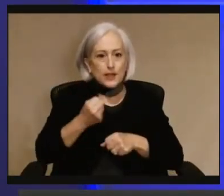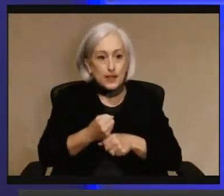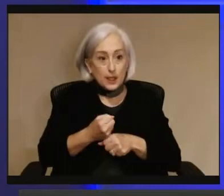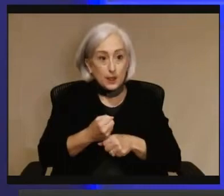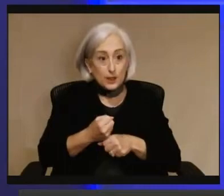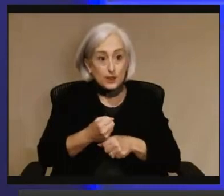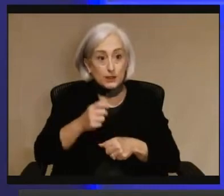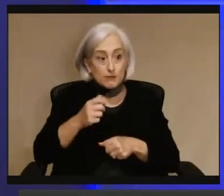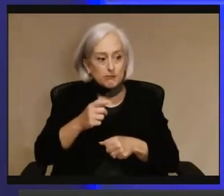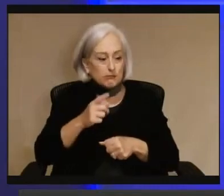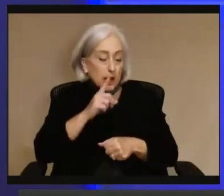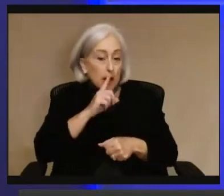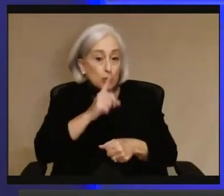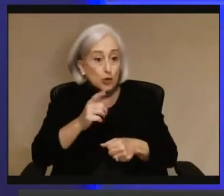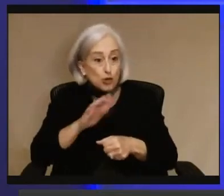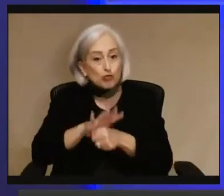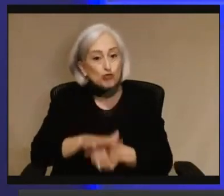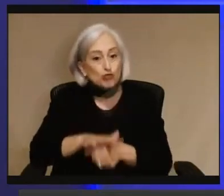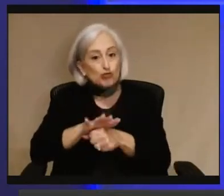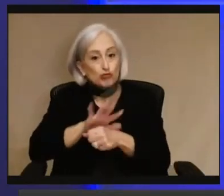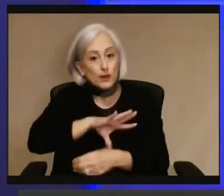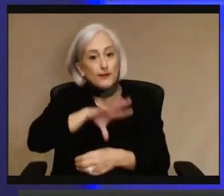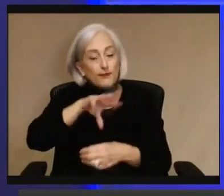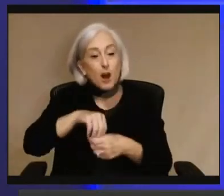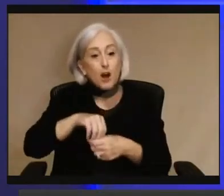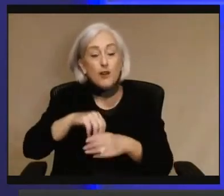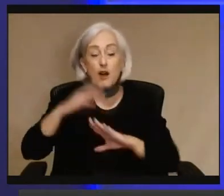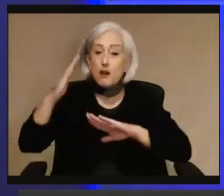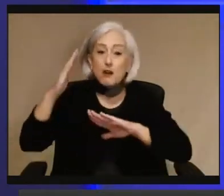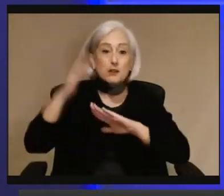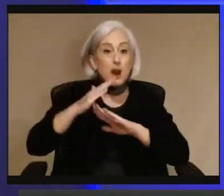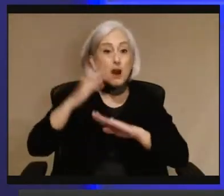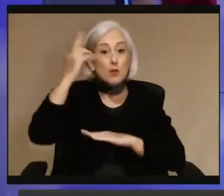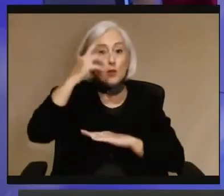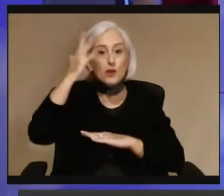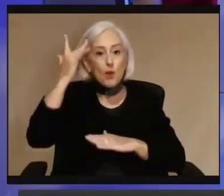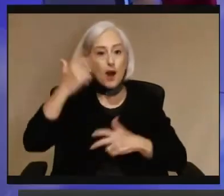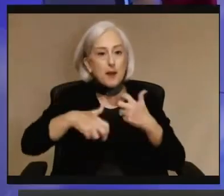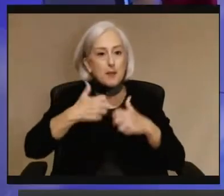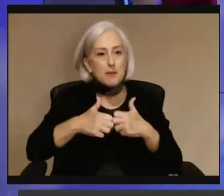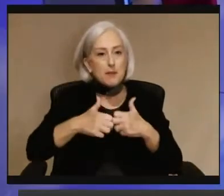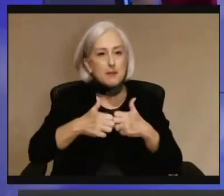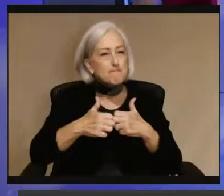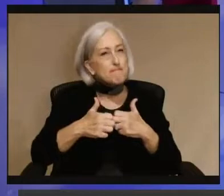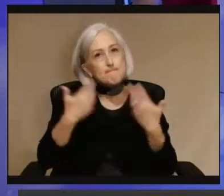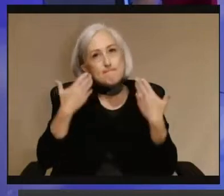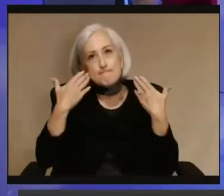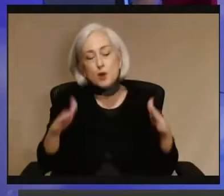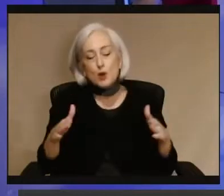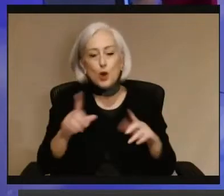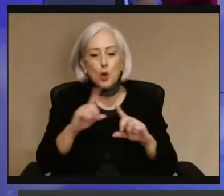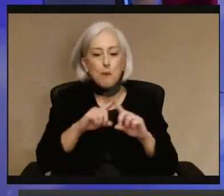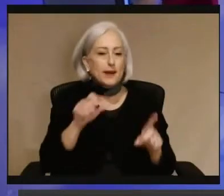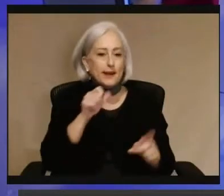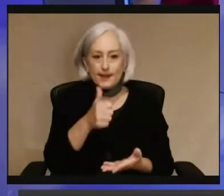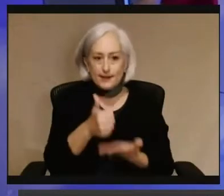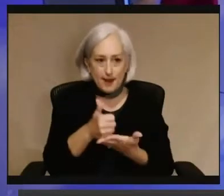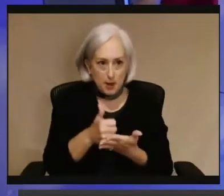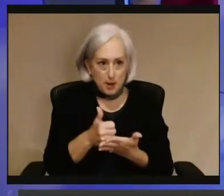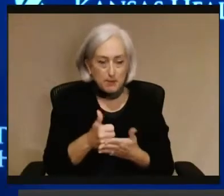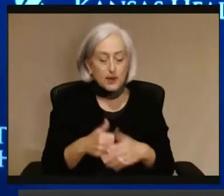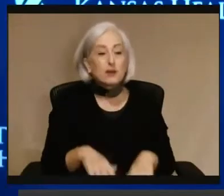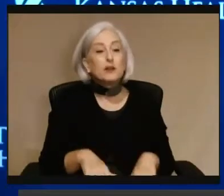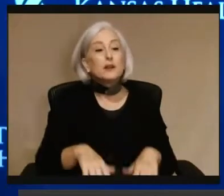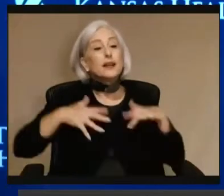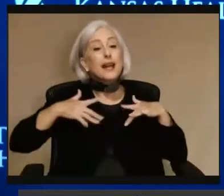That I can't say. However, it doesn't help. Greg, do you have anything? Well, I mean, the anxiety certainly can